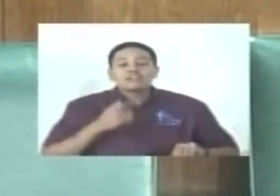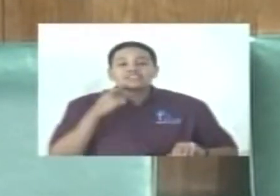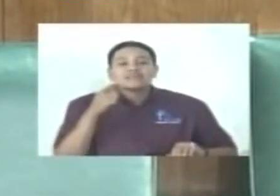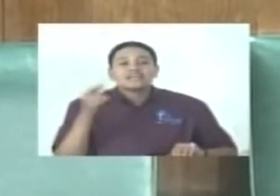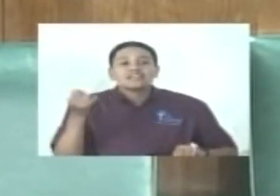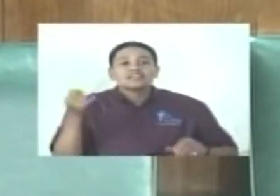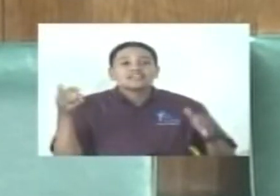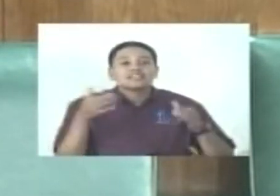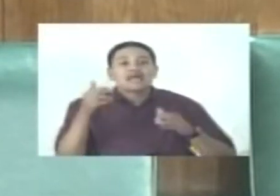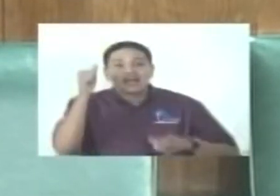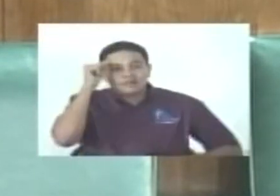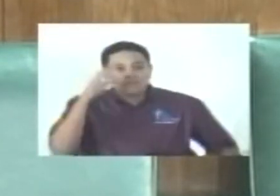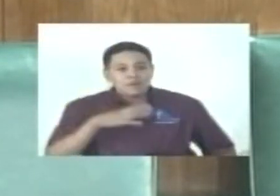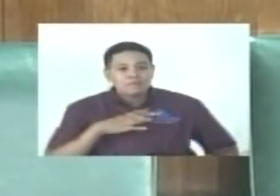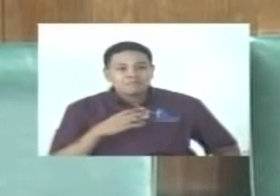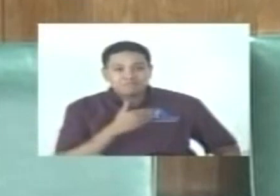member.